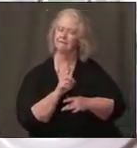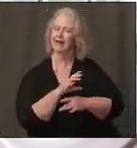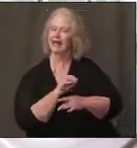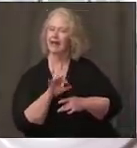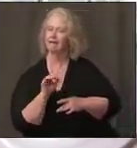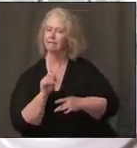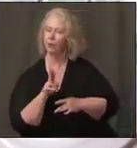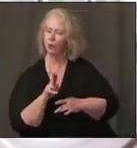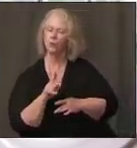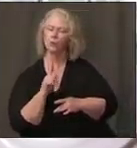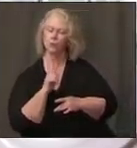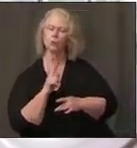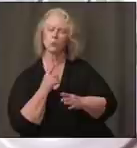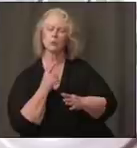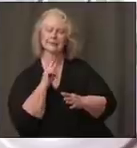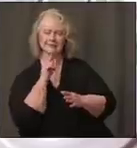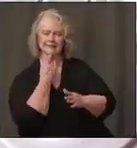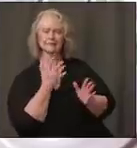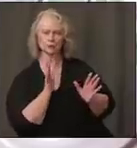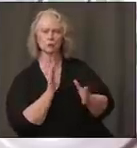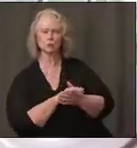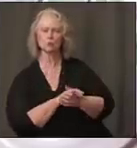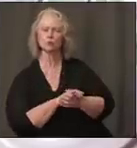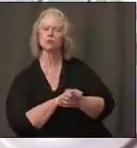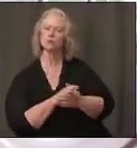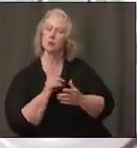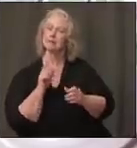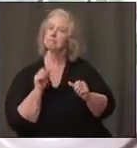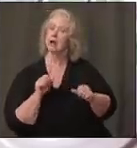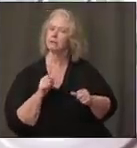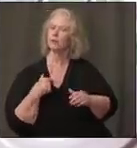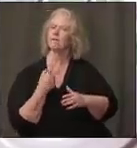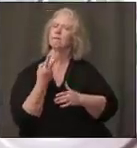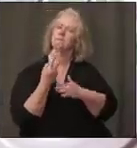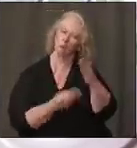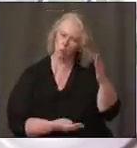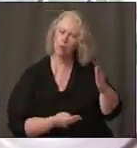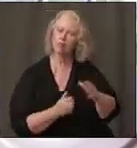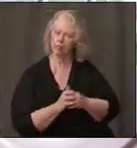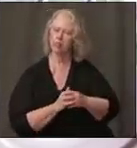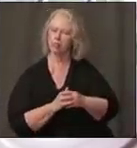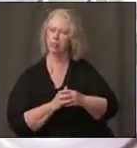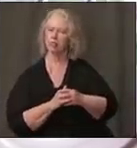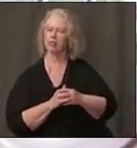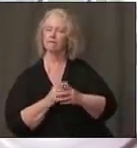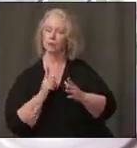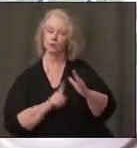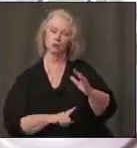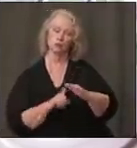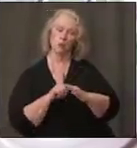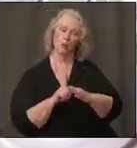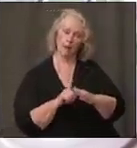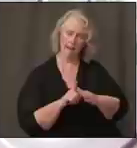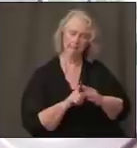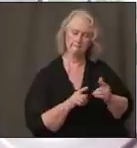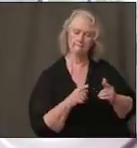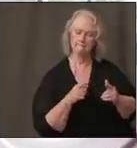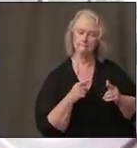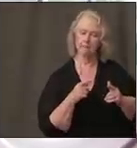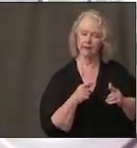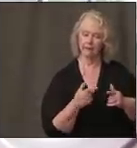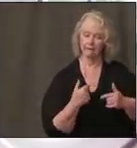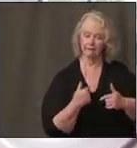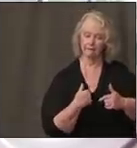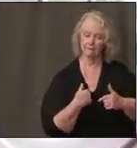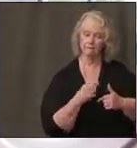so, there is a risk of co-infection if you're presenting to the healthcare system with flu and you get COVID while you're